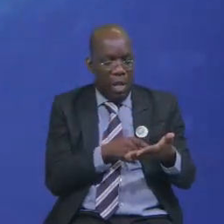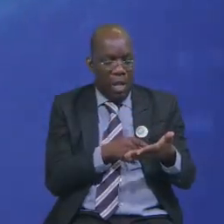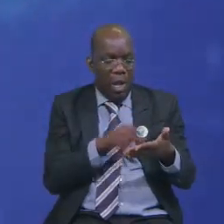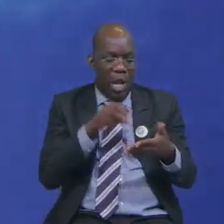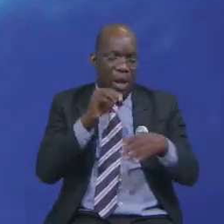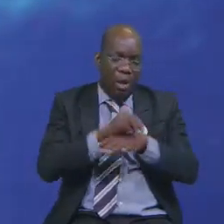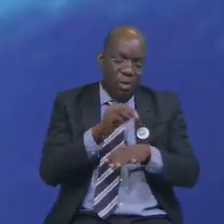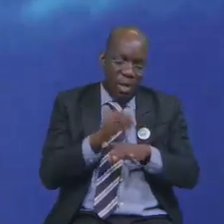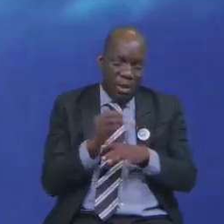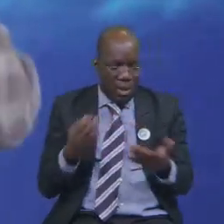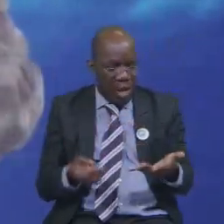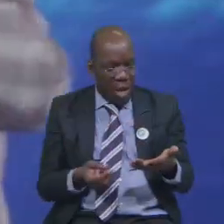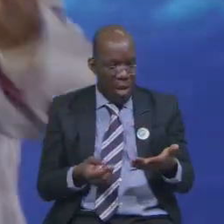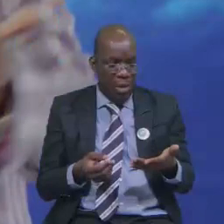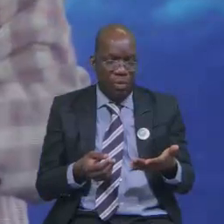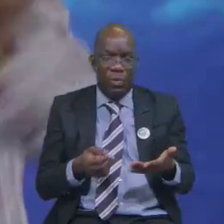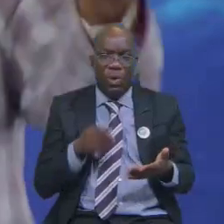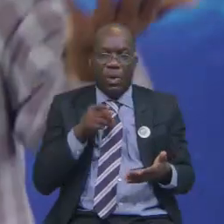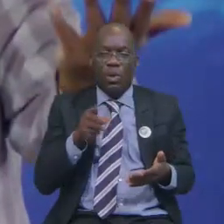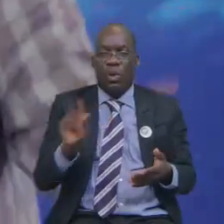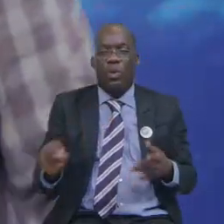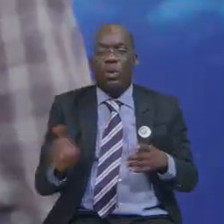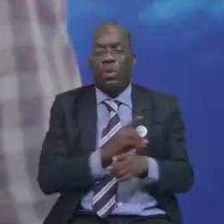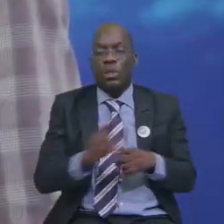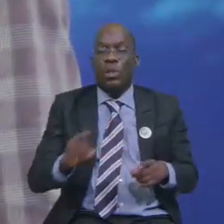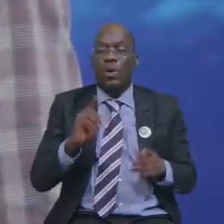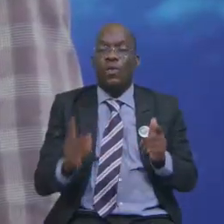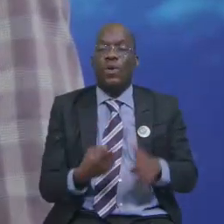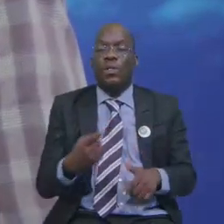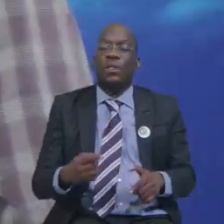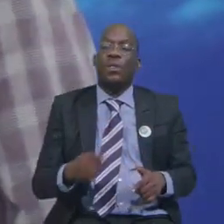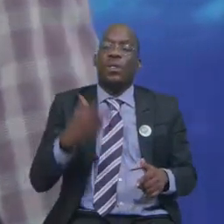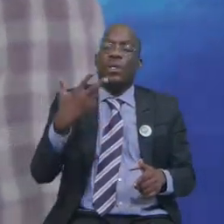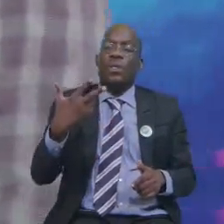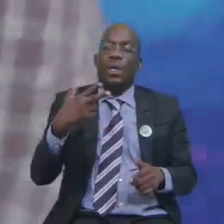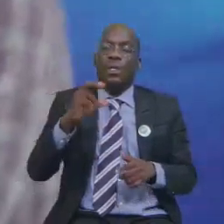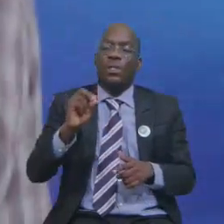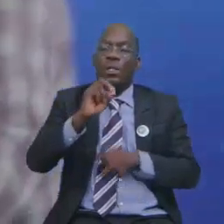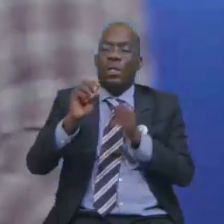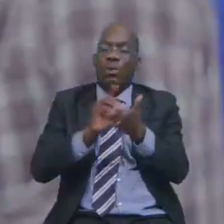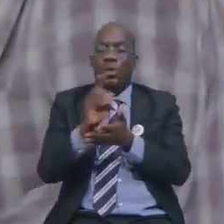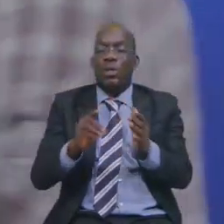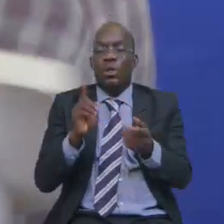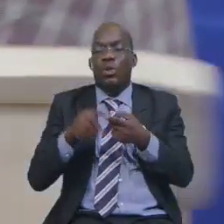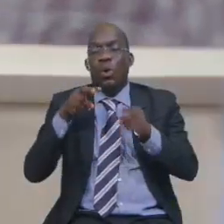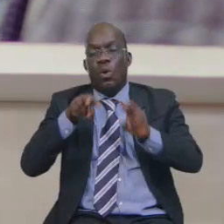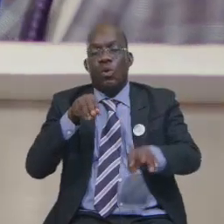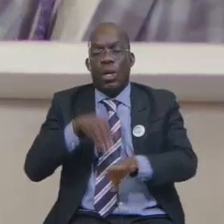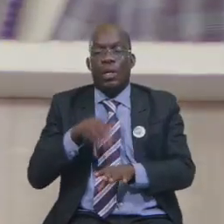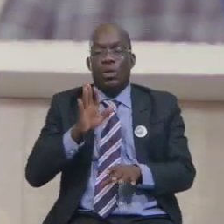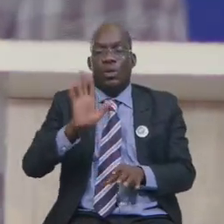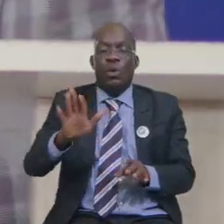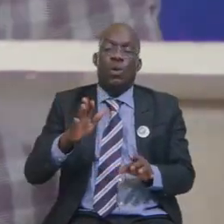no discipline there. You take the first 30 minutes looking at the phone. You've not even had your